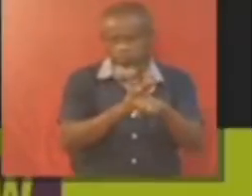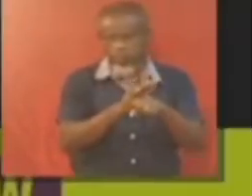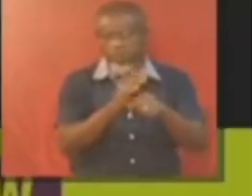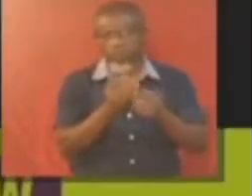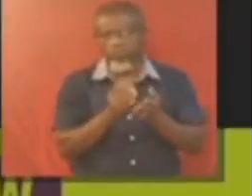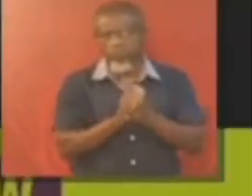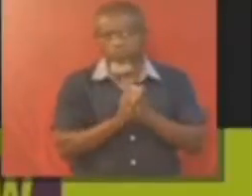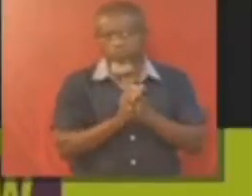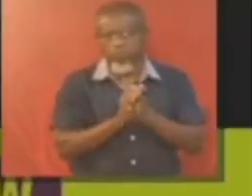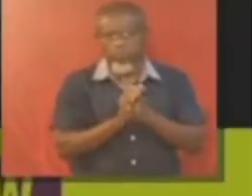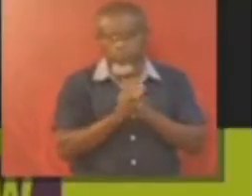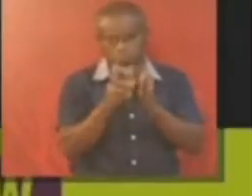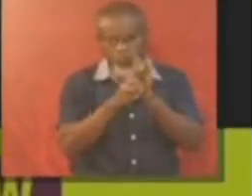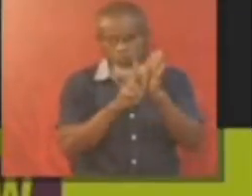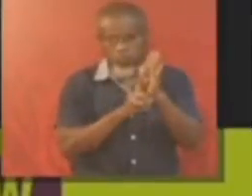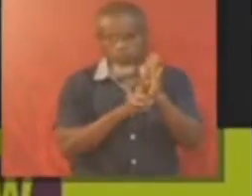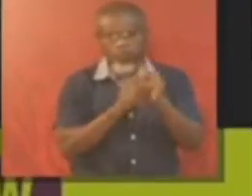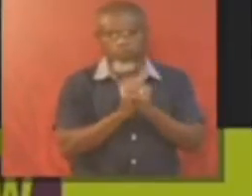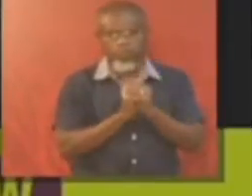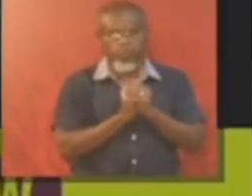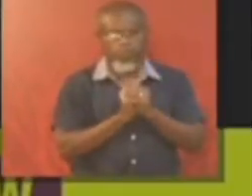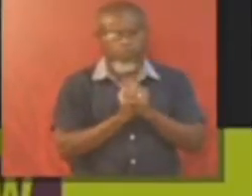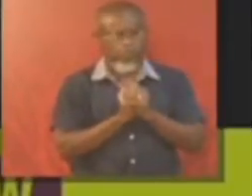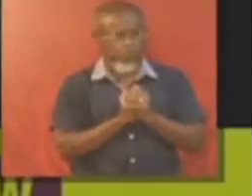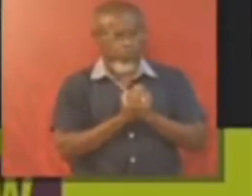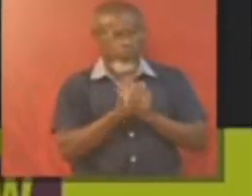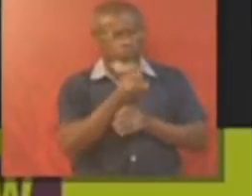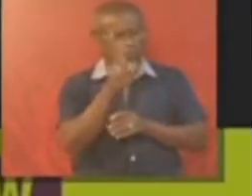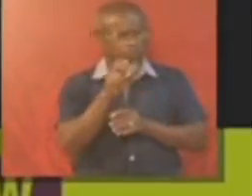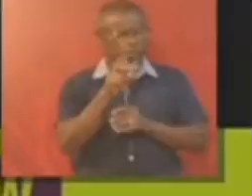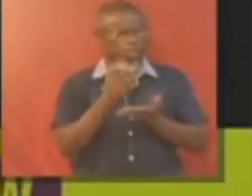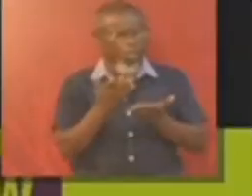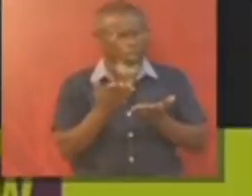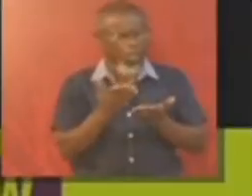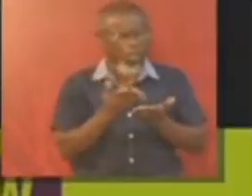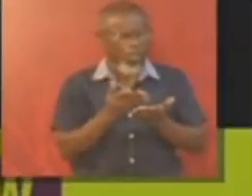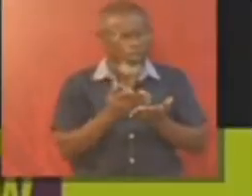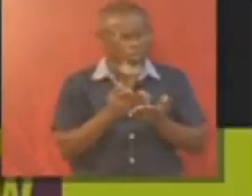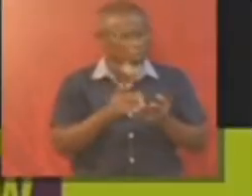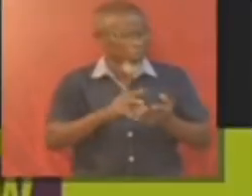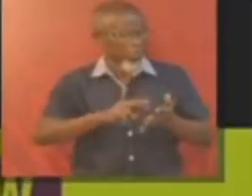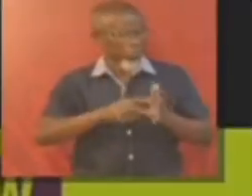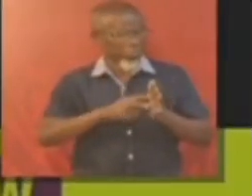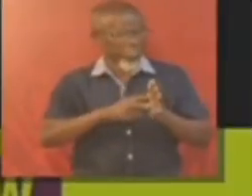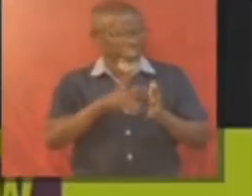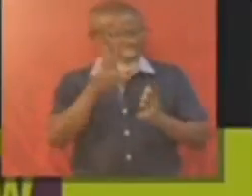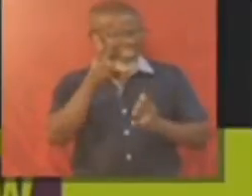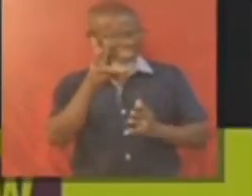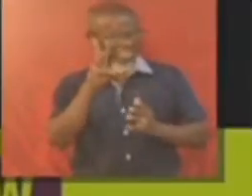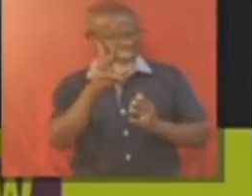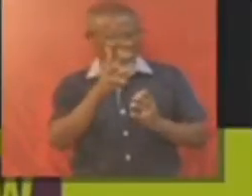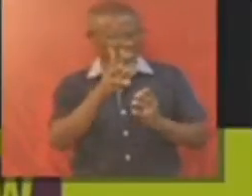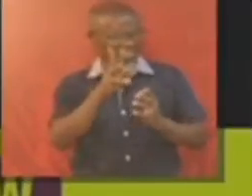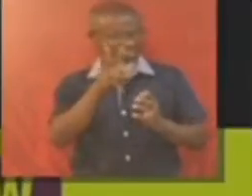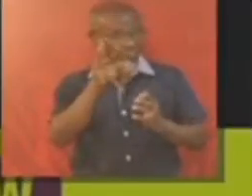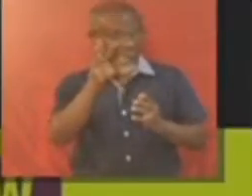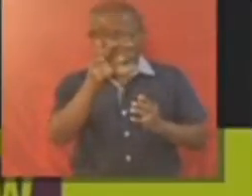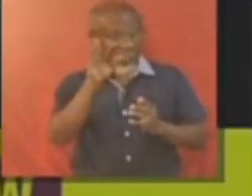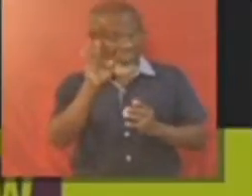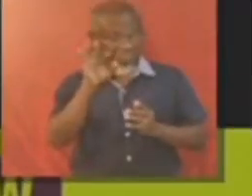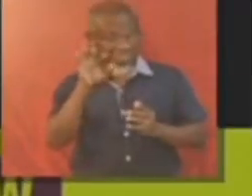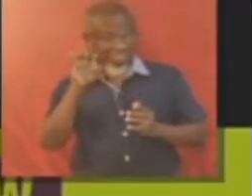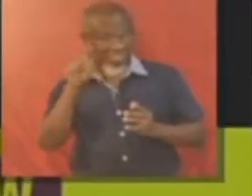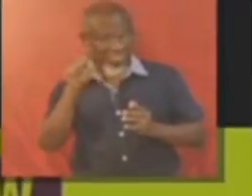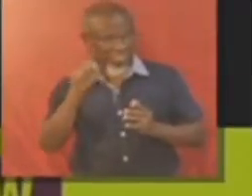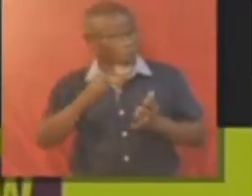slide, we are looking at the question, what does 6 feet of physical distance actually look like? We keep talking about